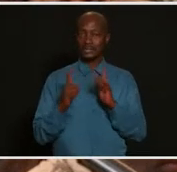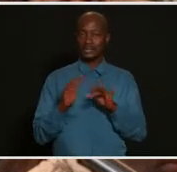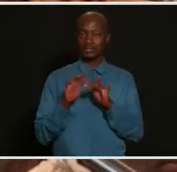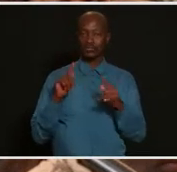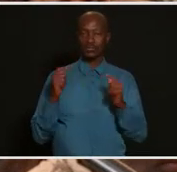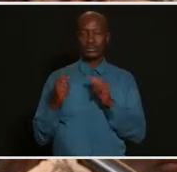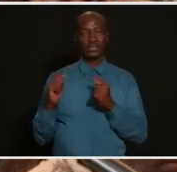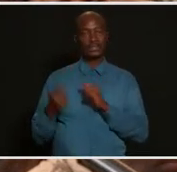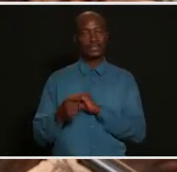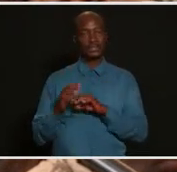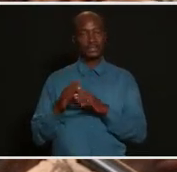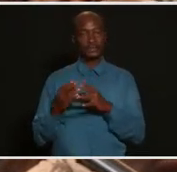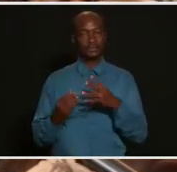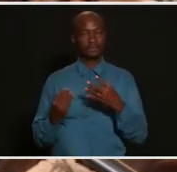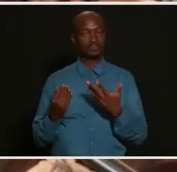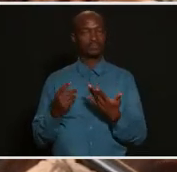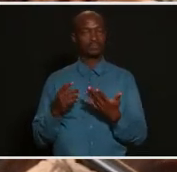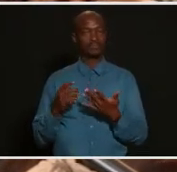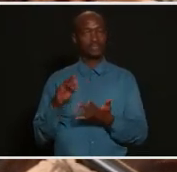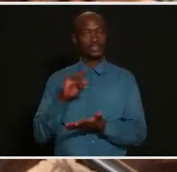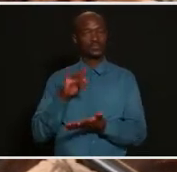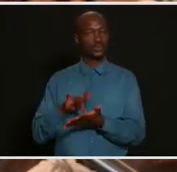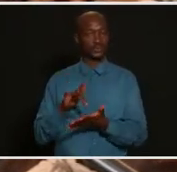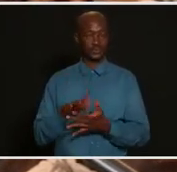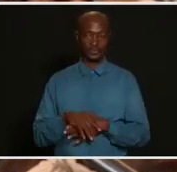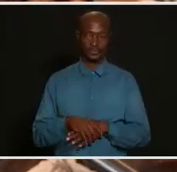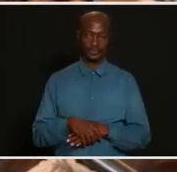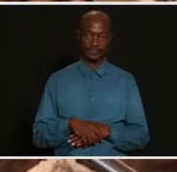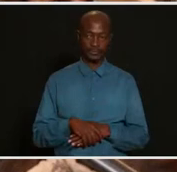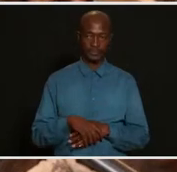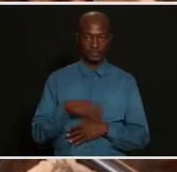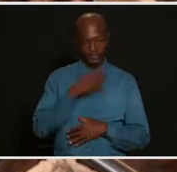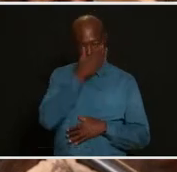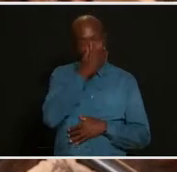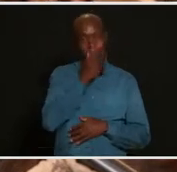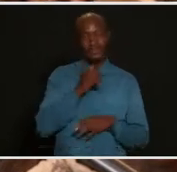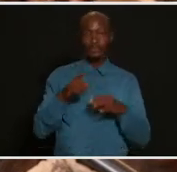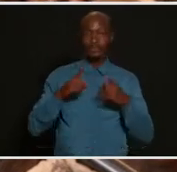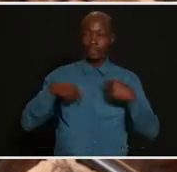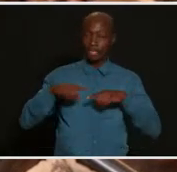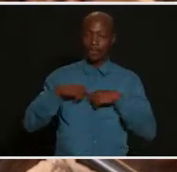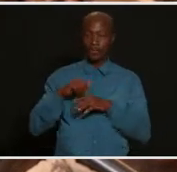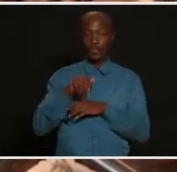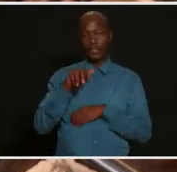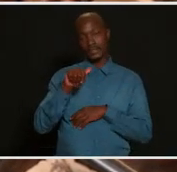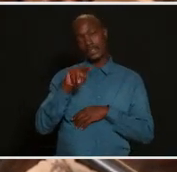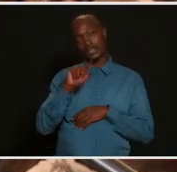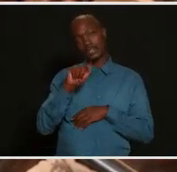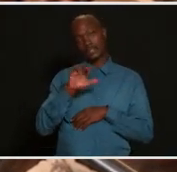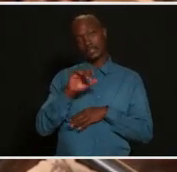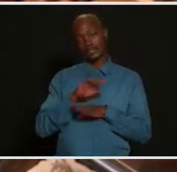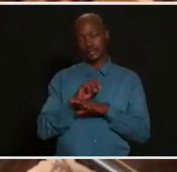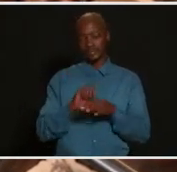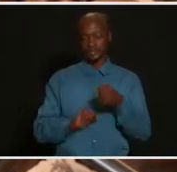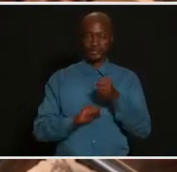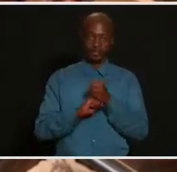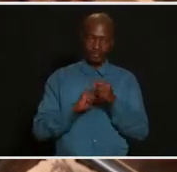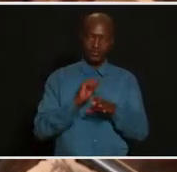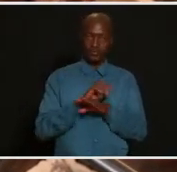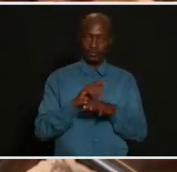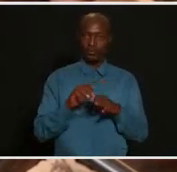changing conditions uh we as African National Congress we support the pillar Bill